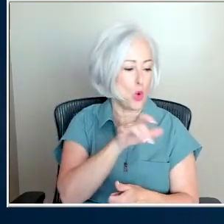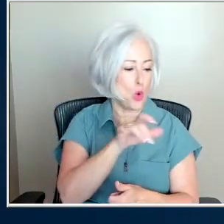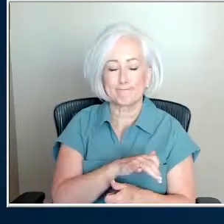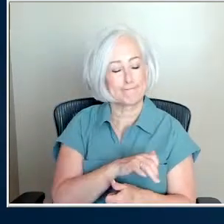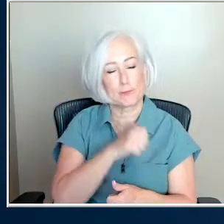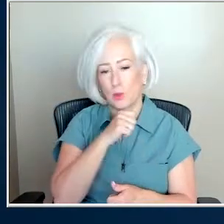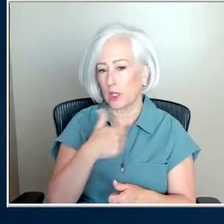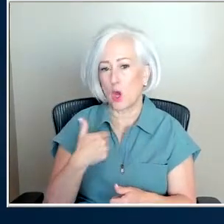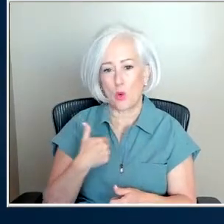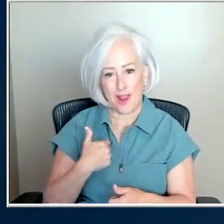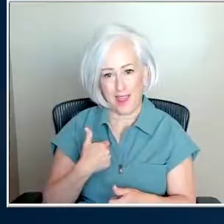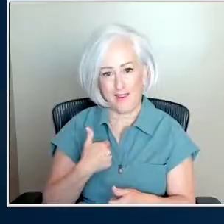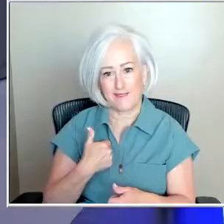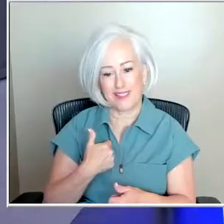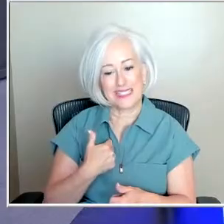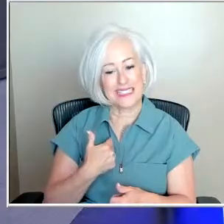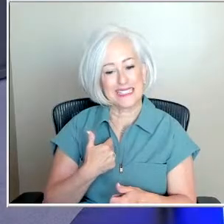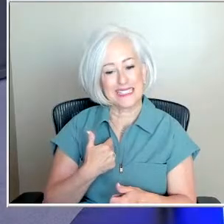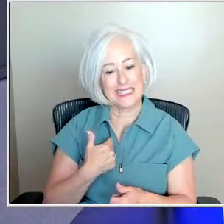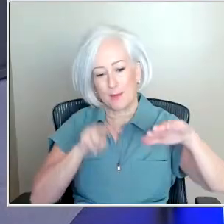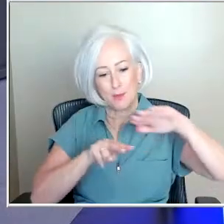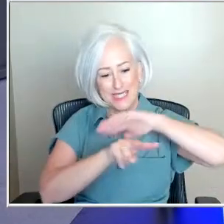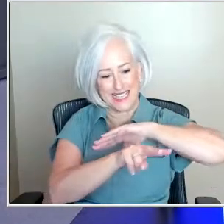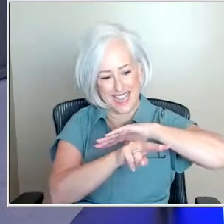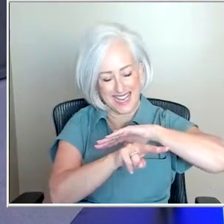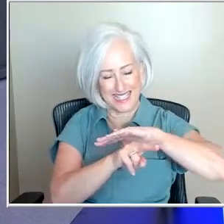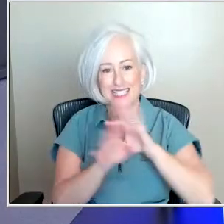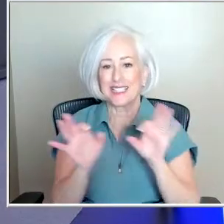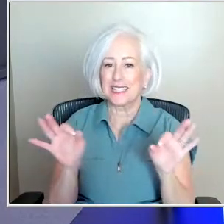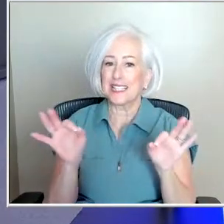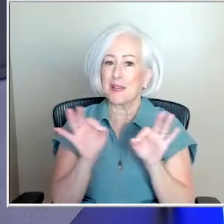to predict. Know your body, feel your body, and know